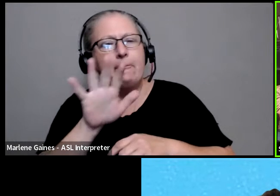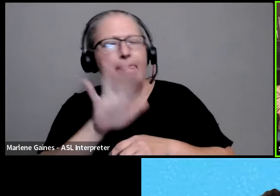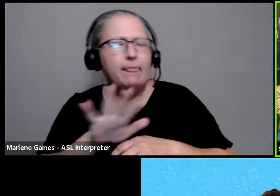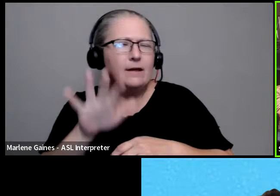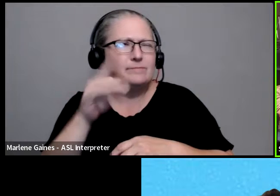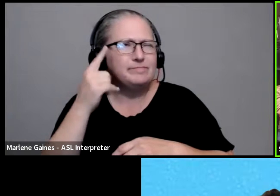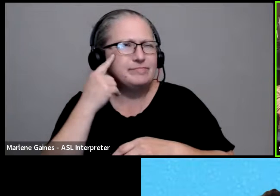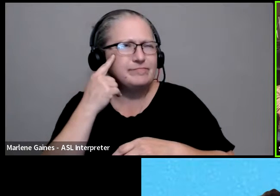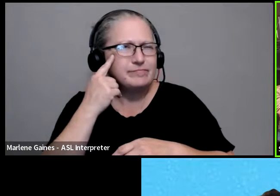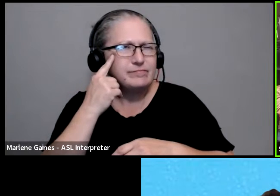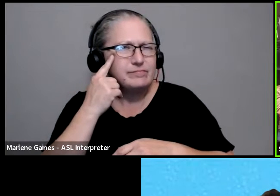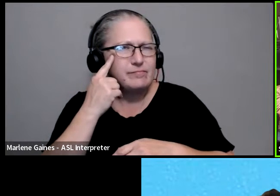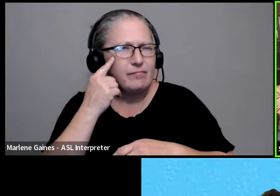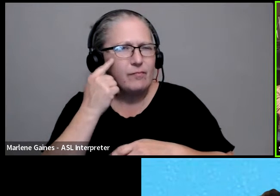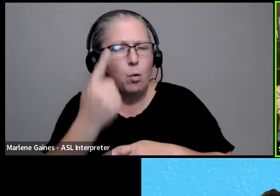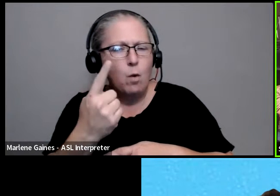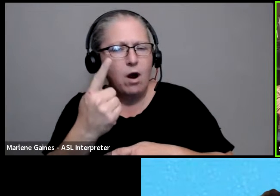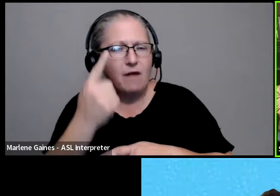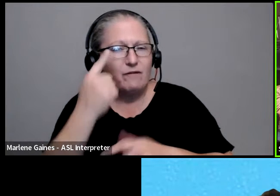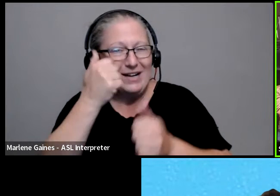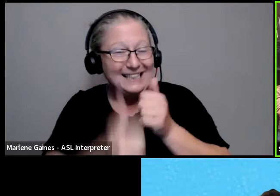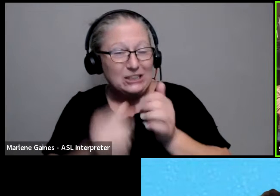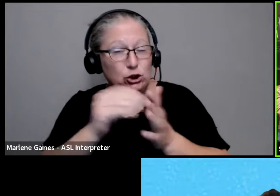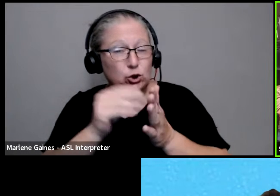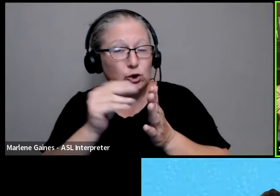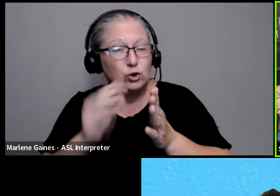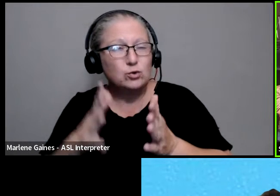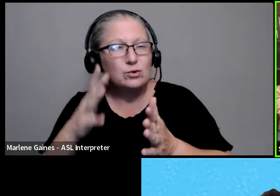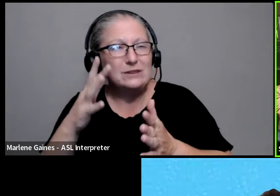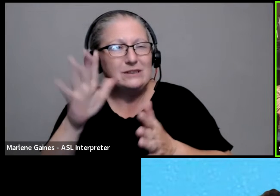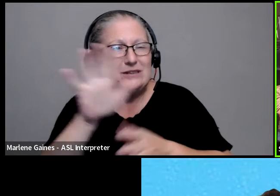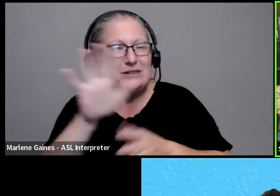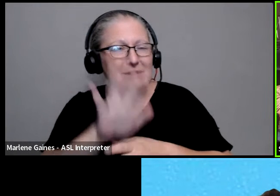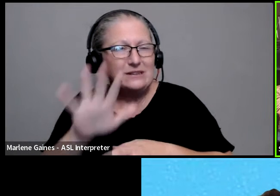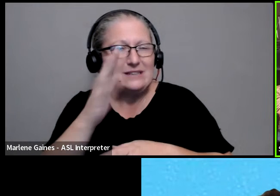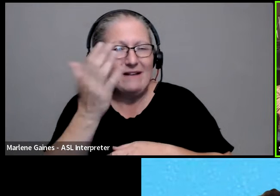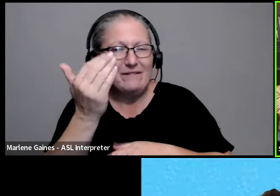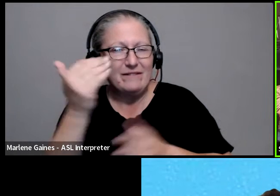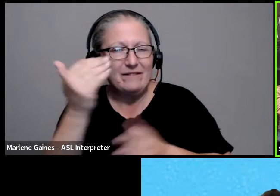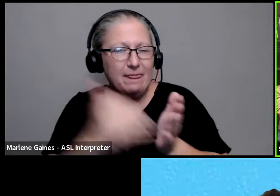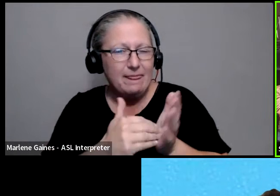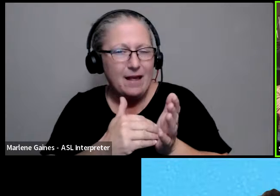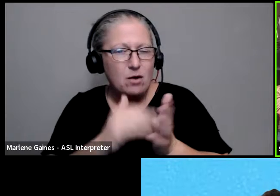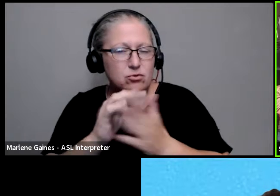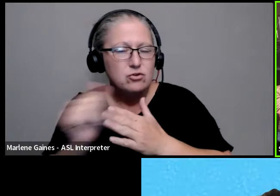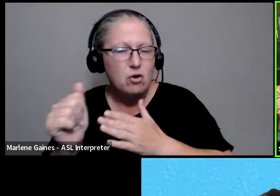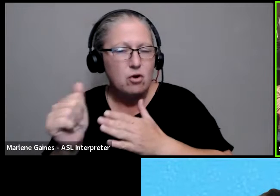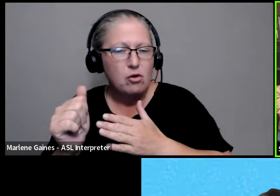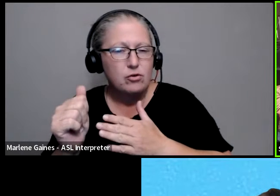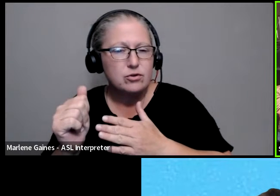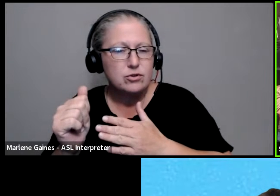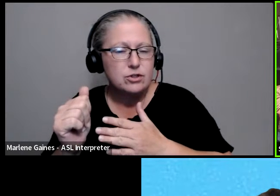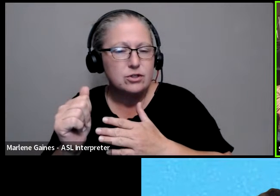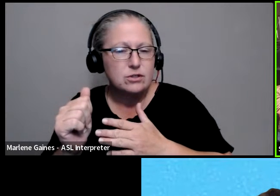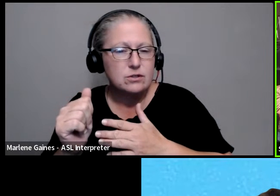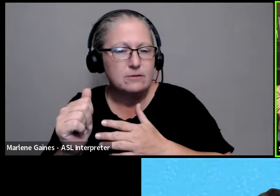I think one for every student. I think the cost was about $15,000.